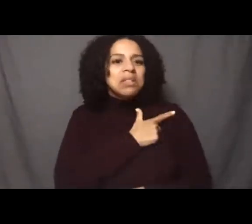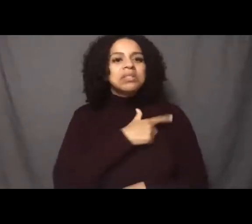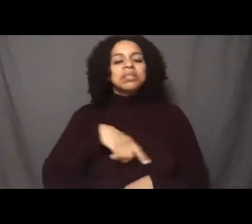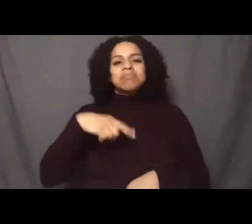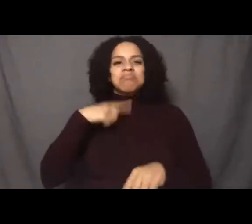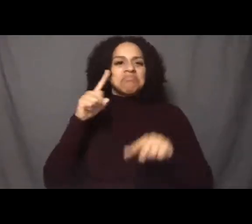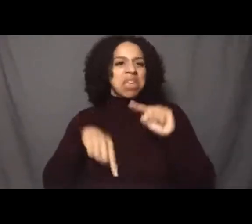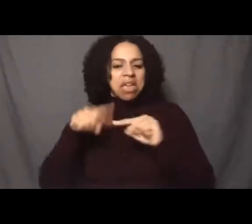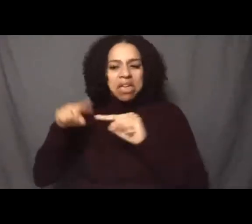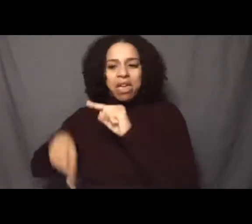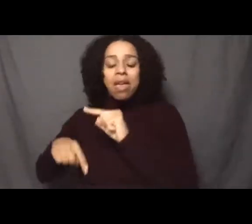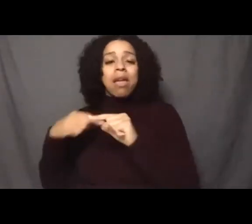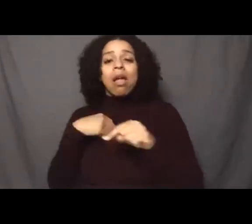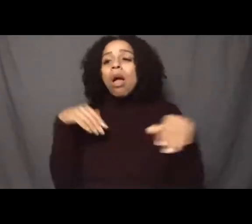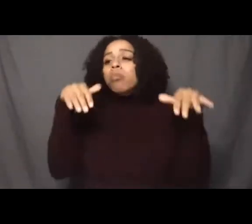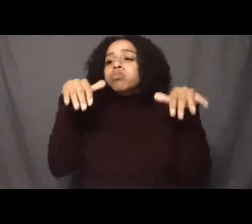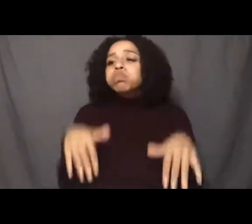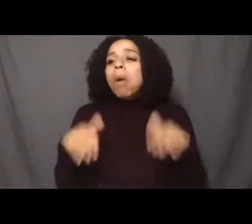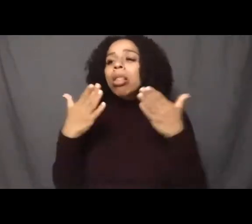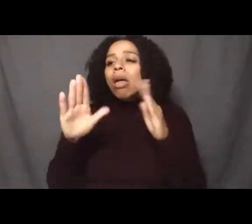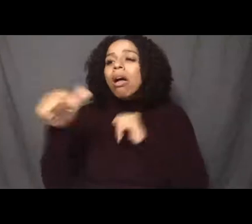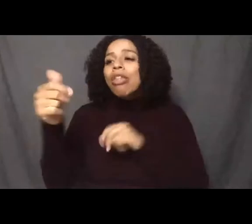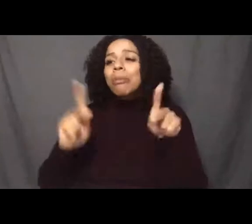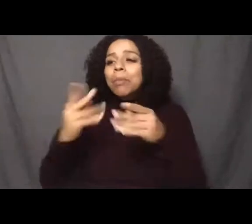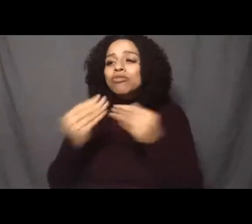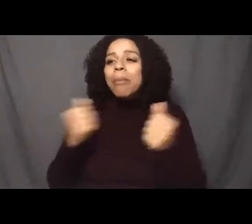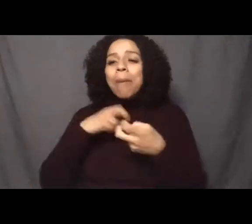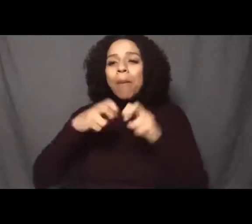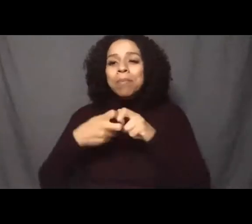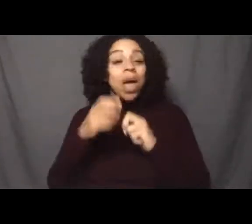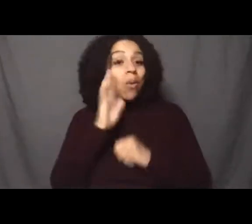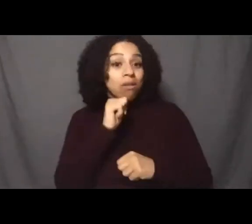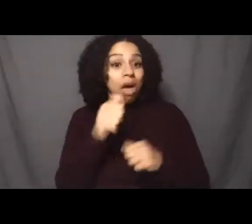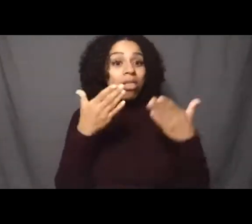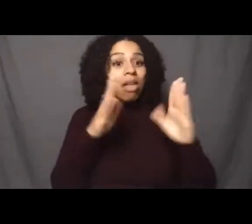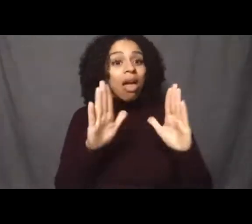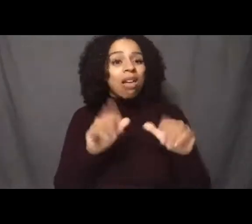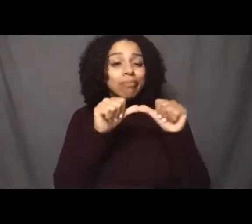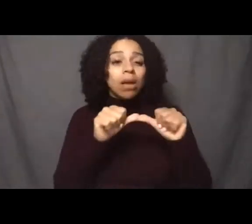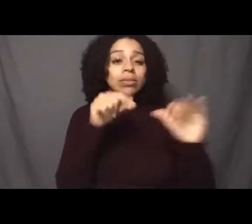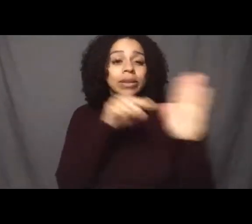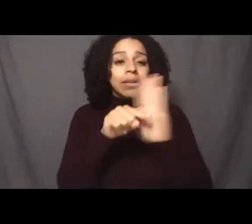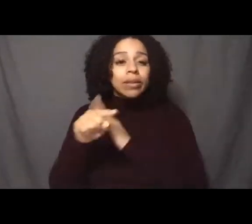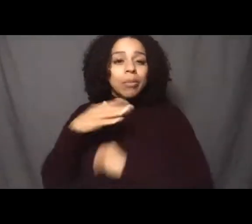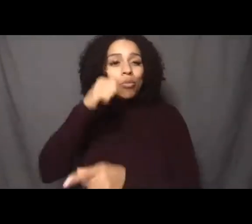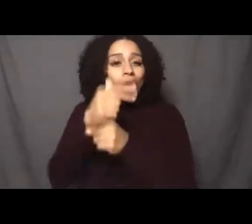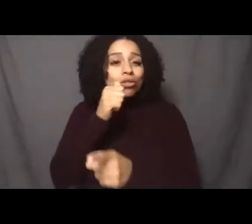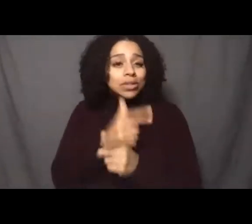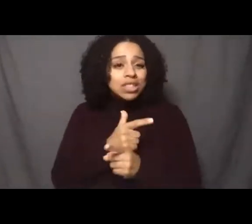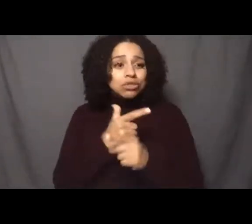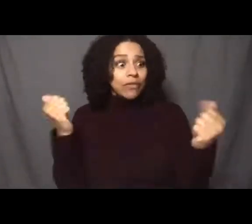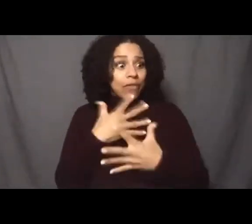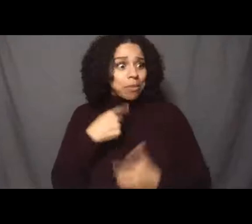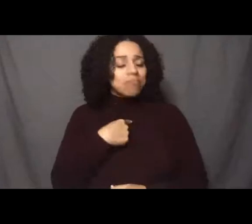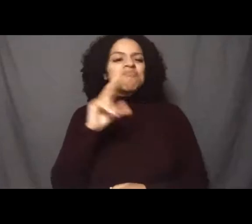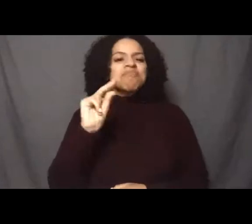and let others solve my problem. I will not let the constant killings of my brothers and sisters frighten me, rather use that anger as fuel. I will